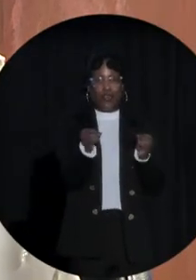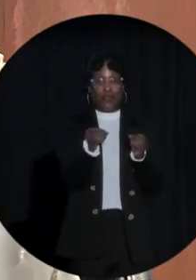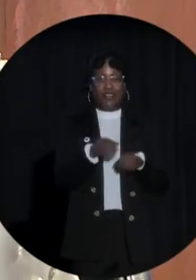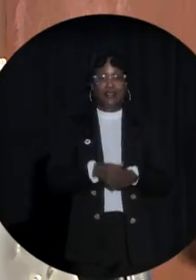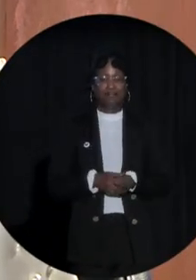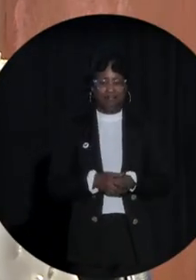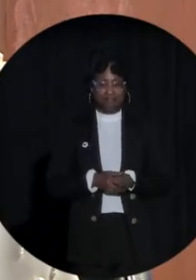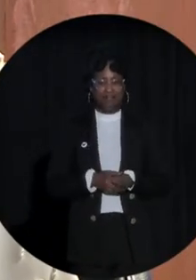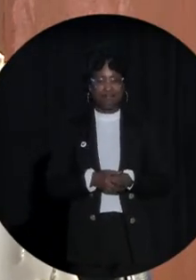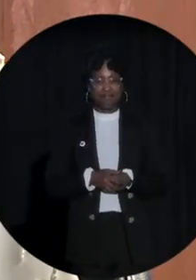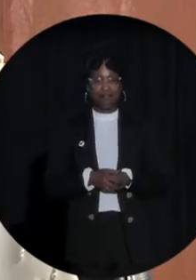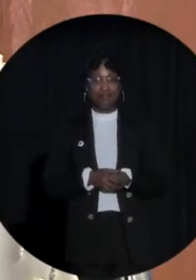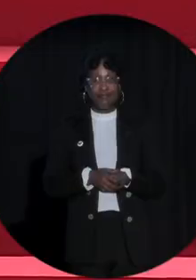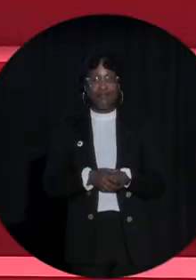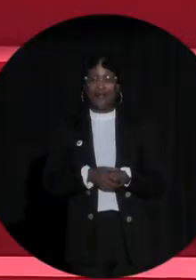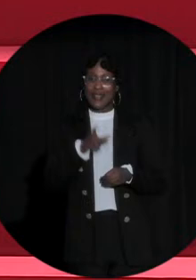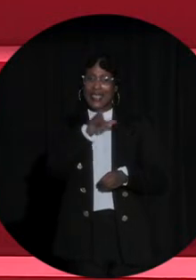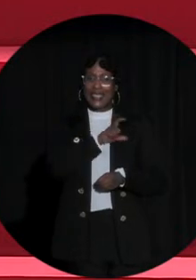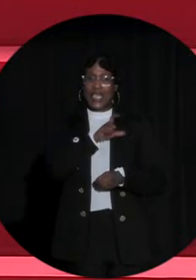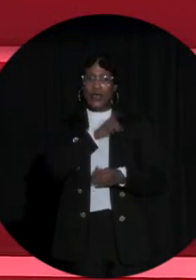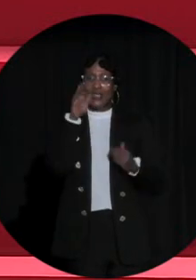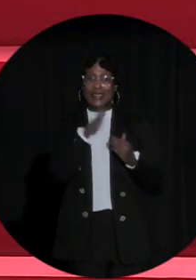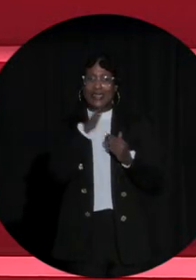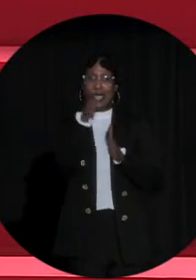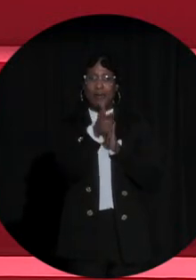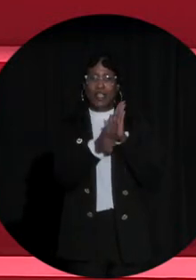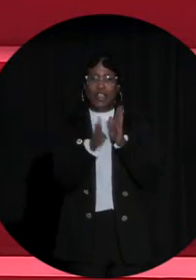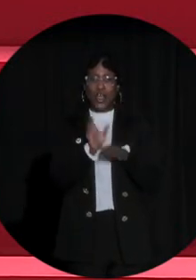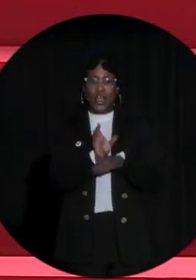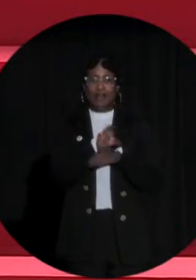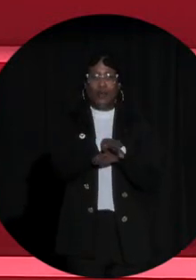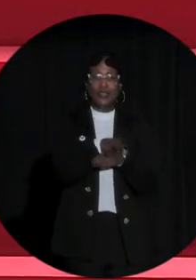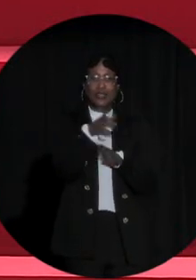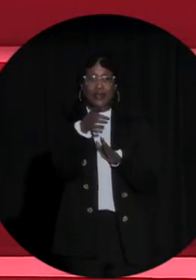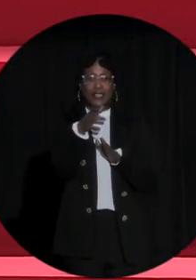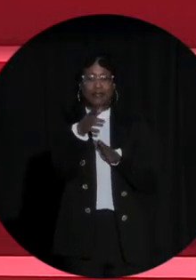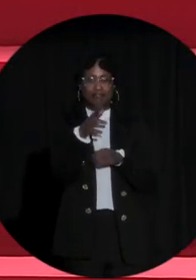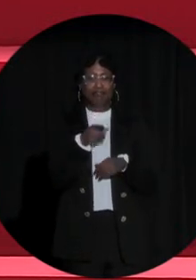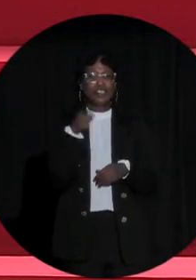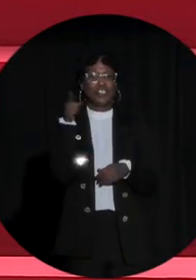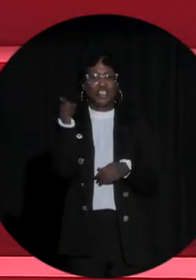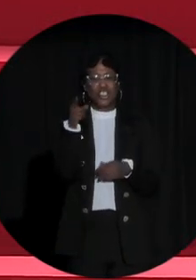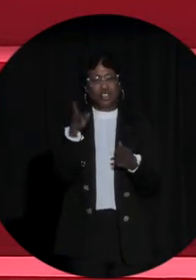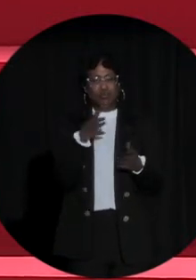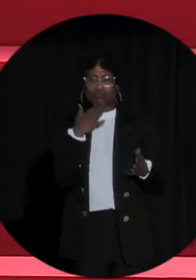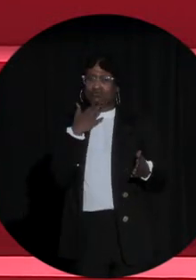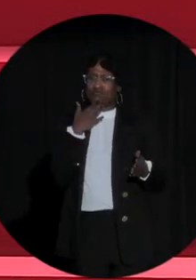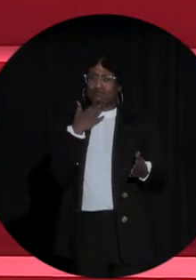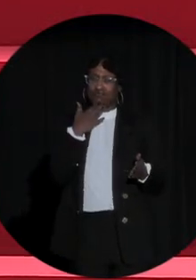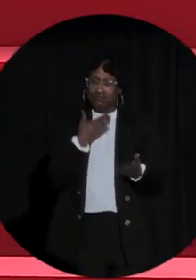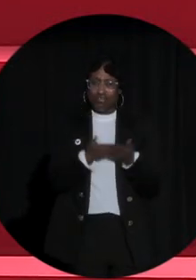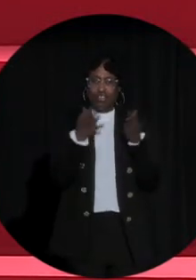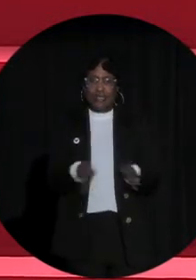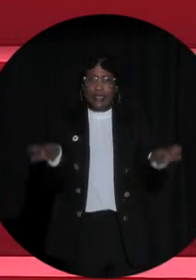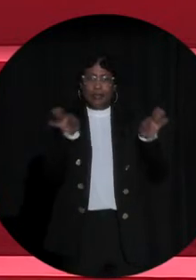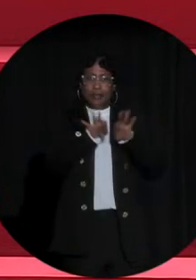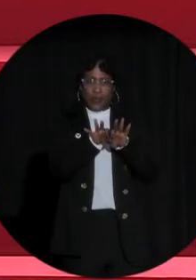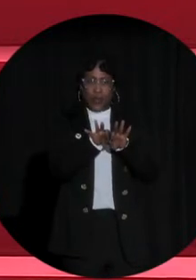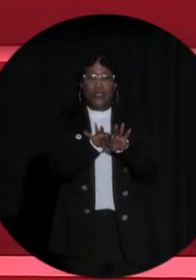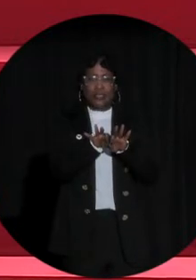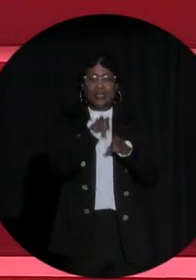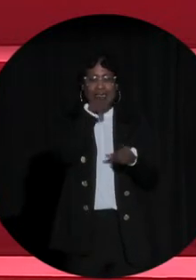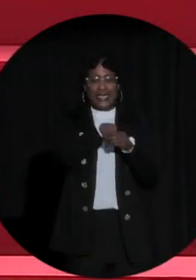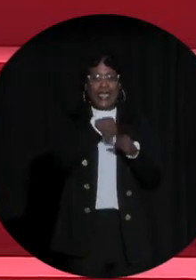As the county's top law enforcement officer, she played a key role in public safety and strived to carry out